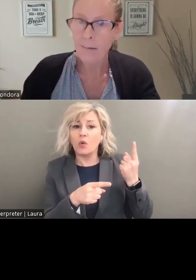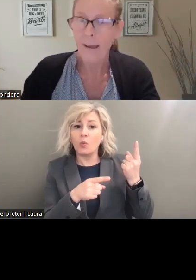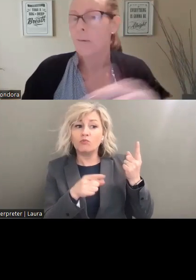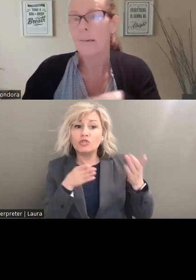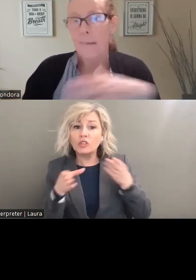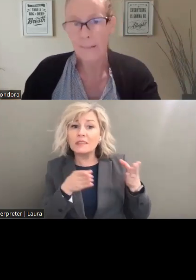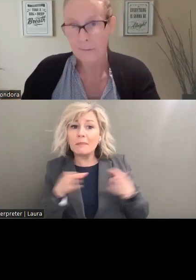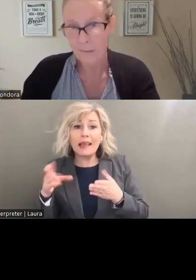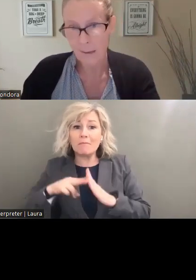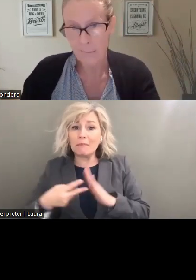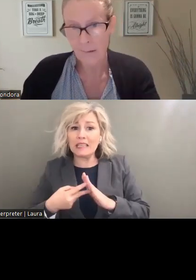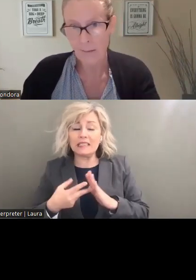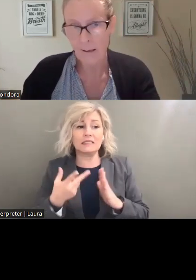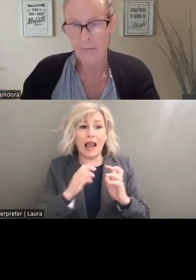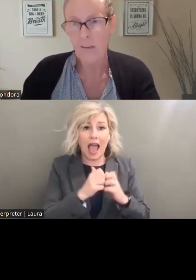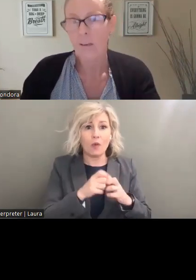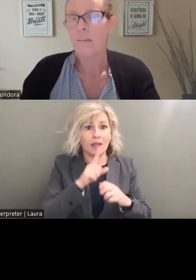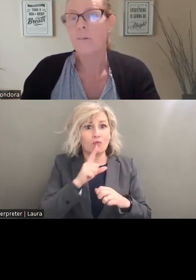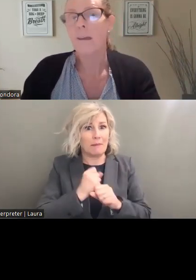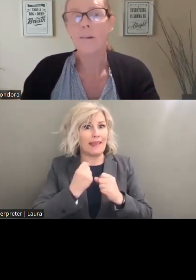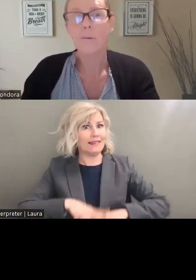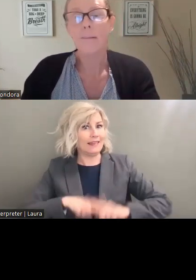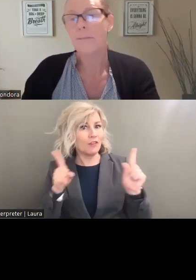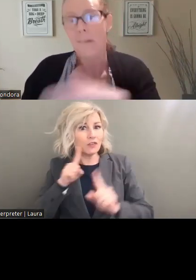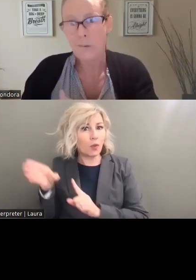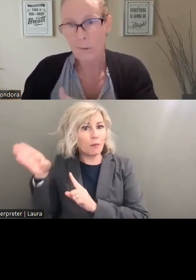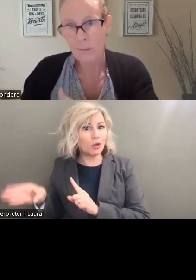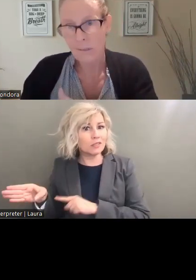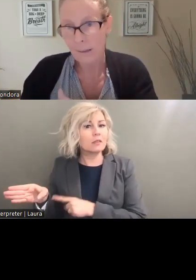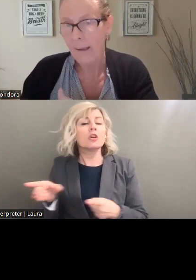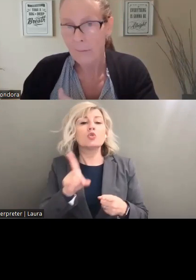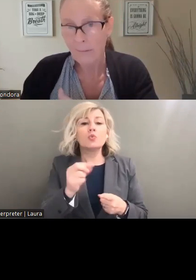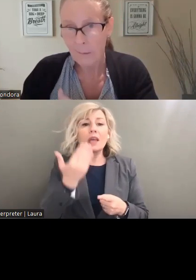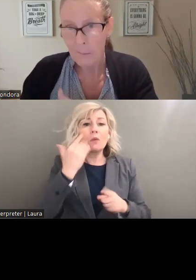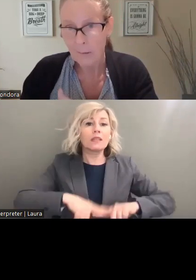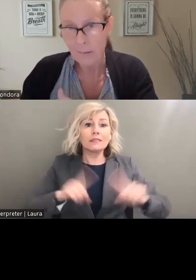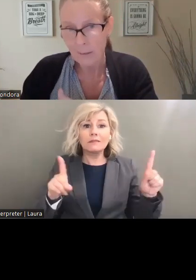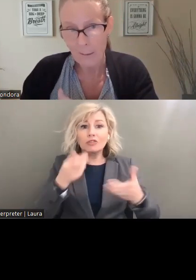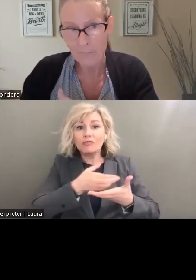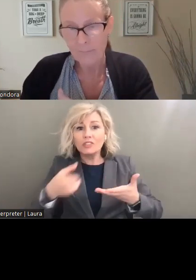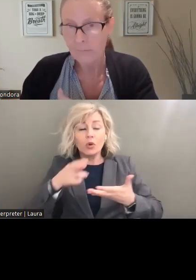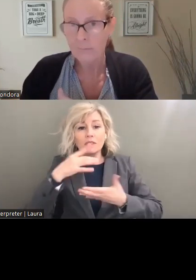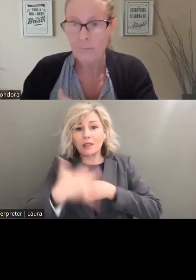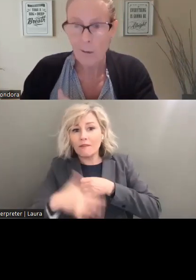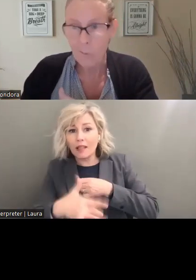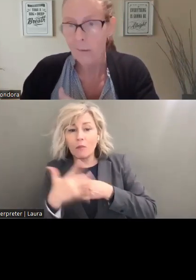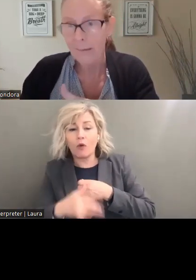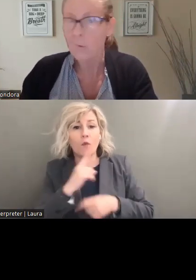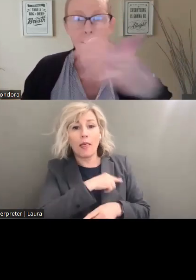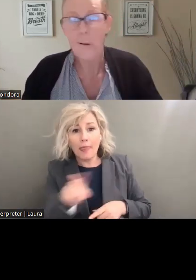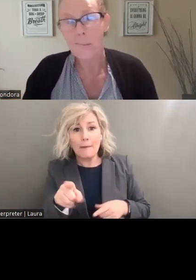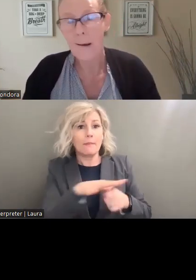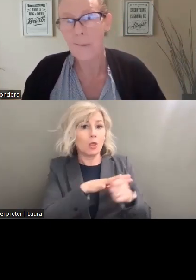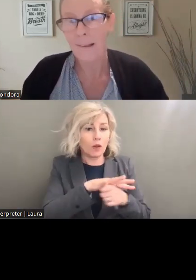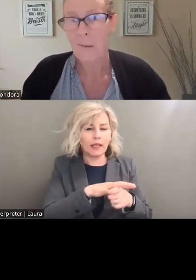all about and how it could make a difference to them in their lives? Do they know the different resources that they have available to them locally?